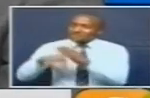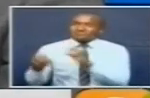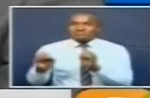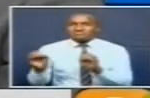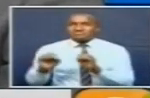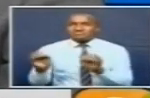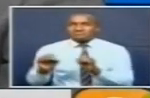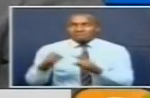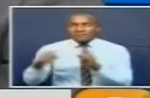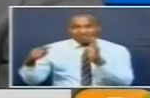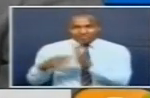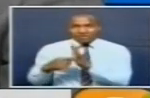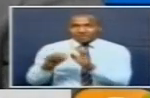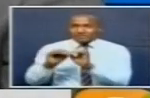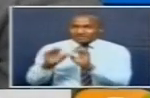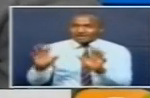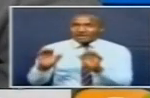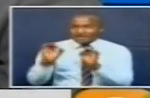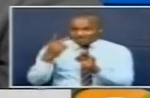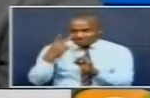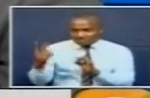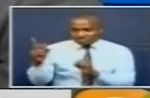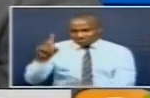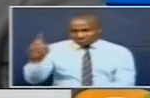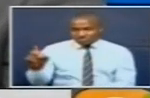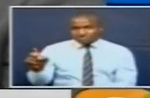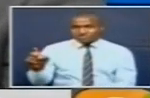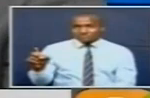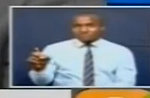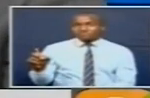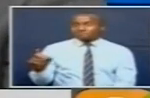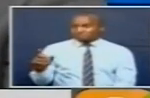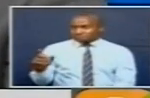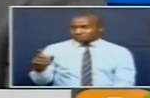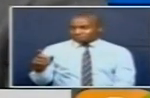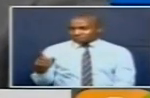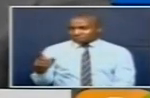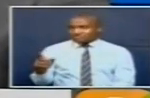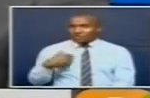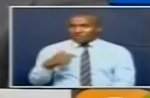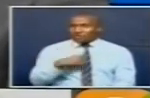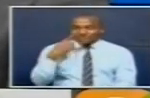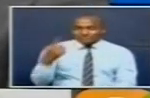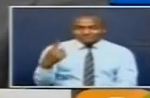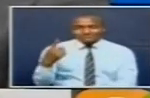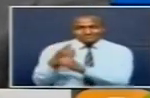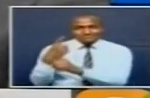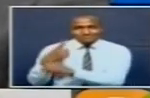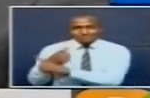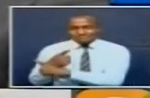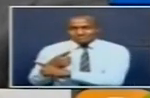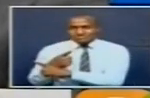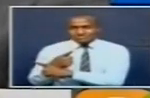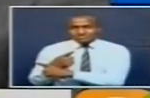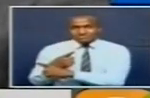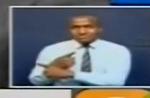very critical. If you look at the posting of our officers, we looked at certain factors. The criteria that we set